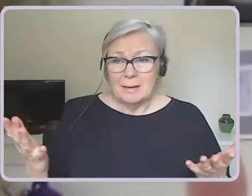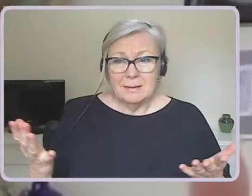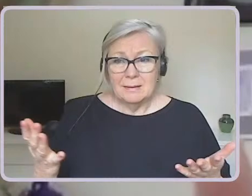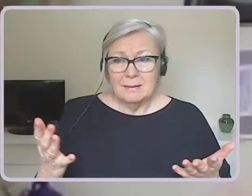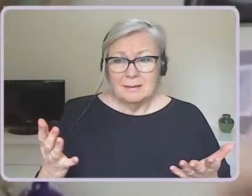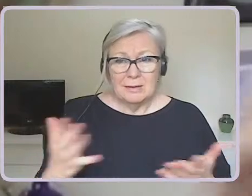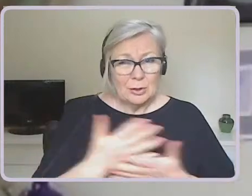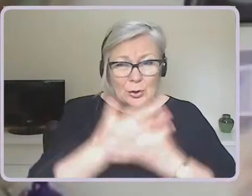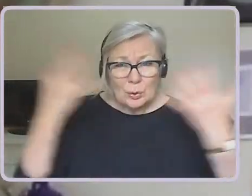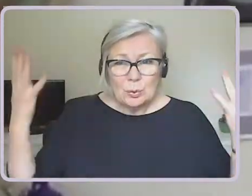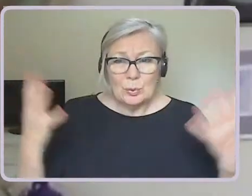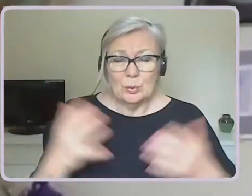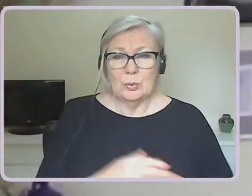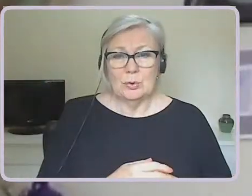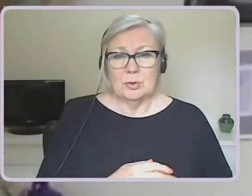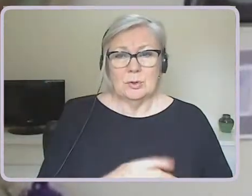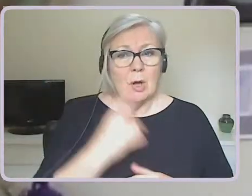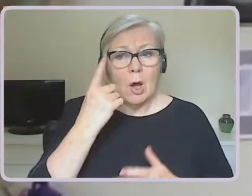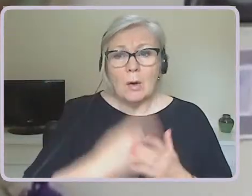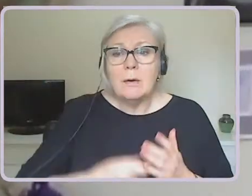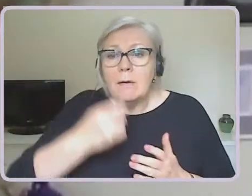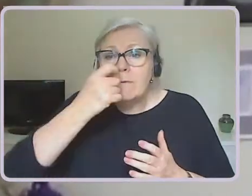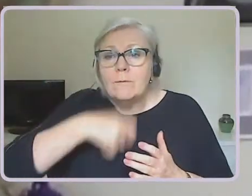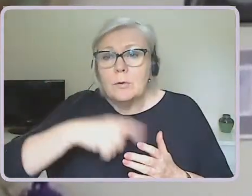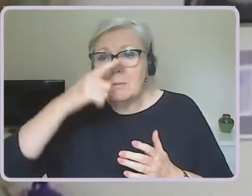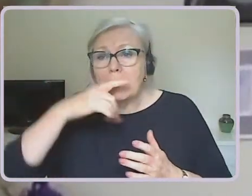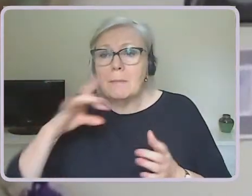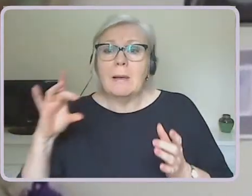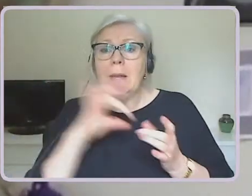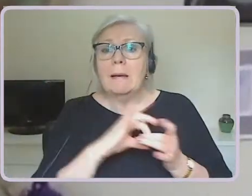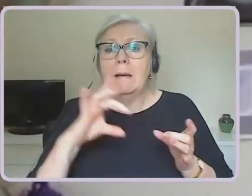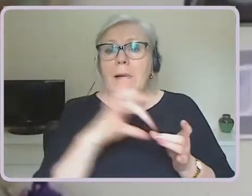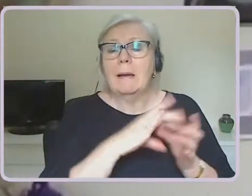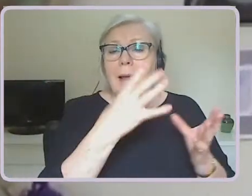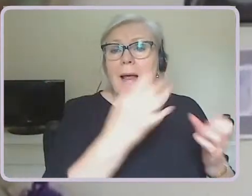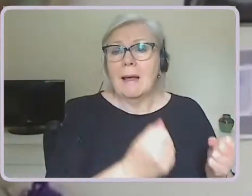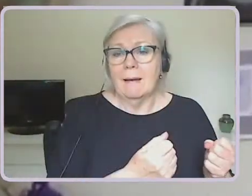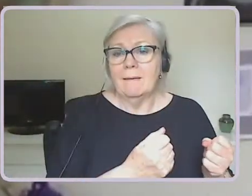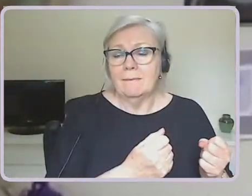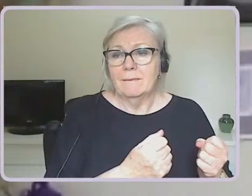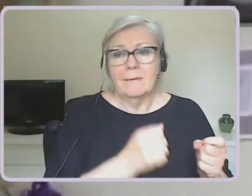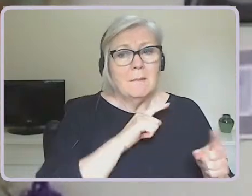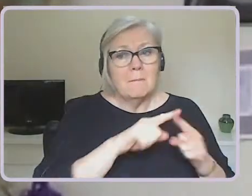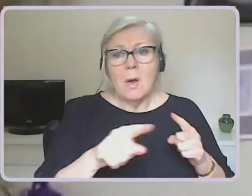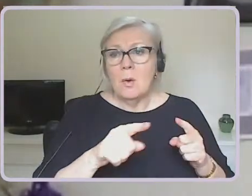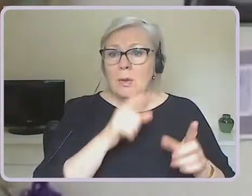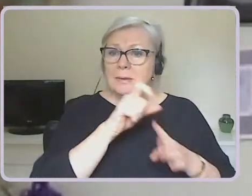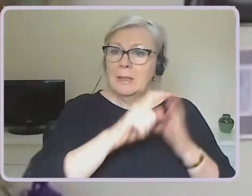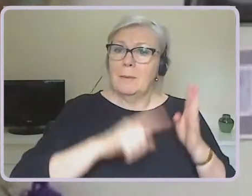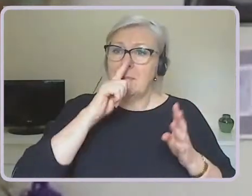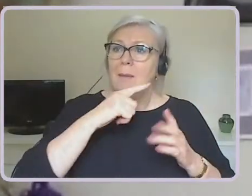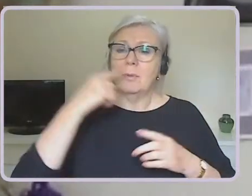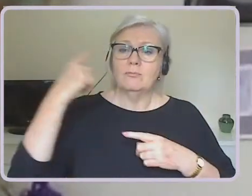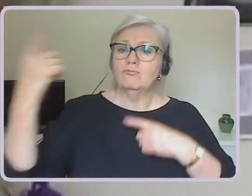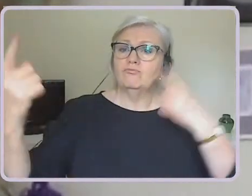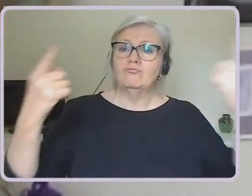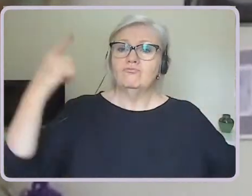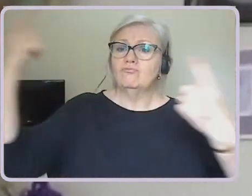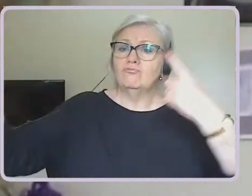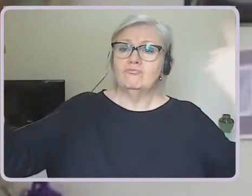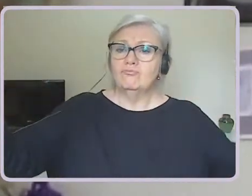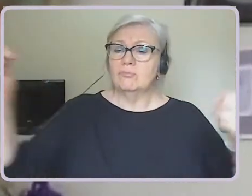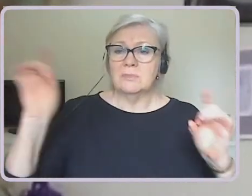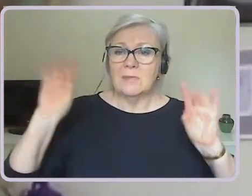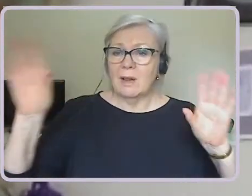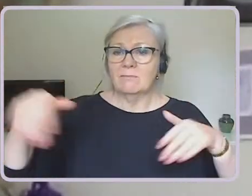we realise. It's only a very small percentage of disabled people who are engaged with services on a regular basis.